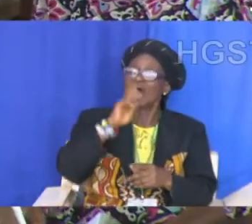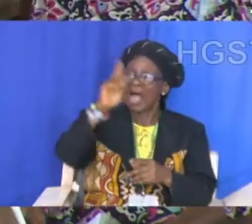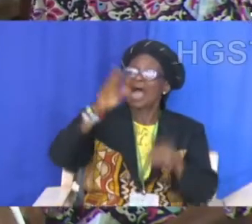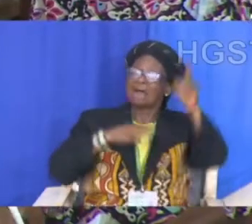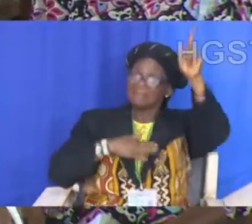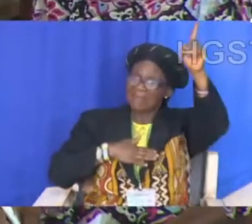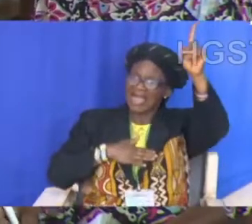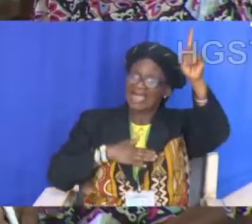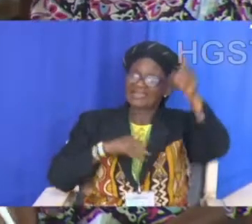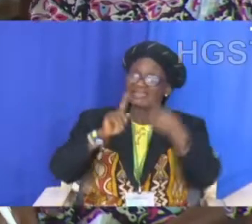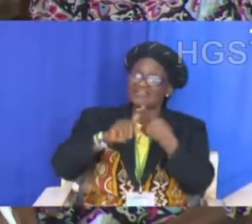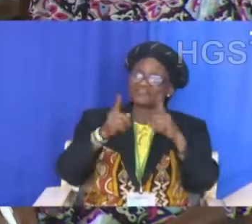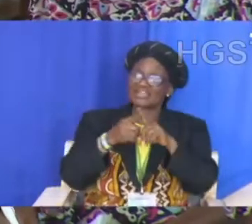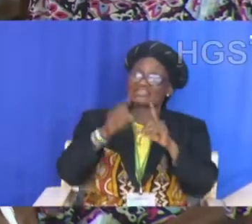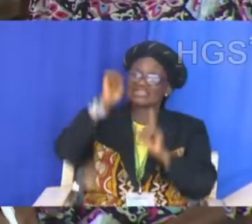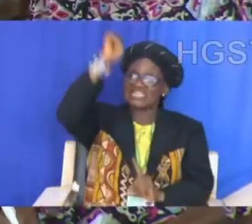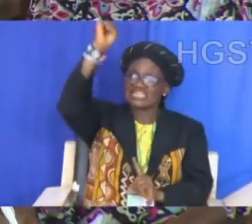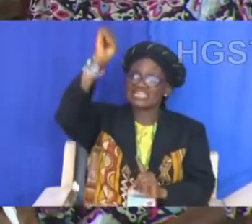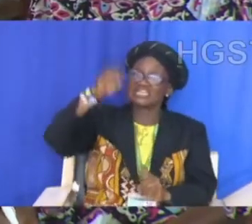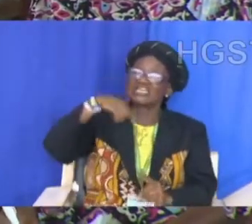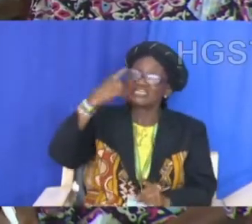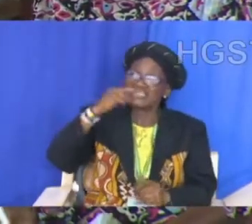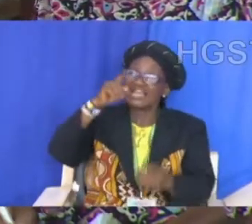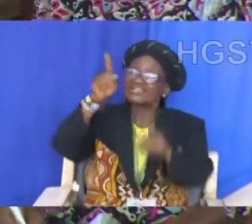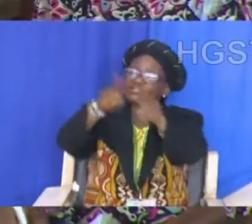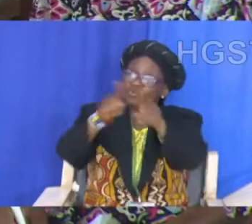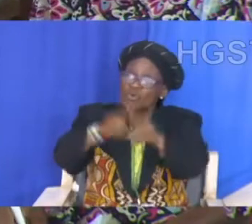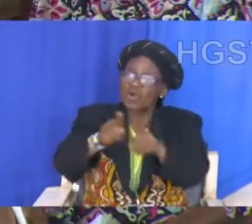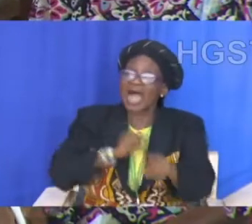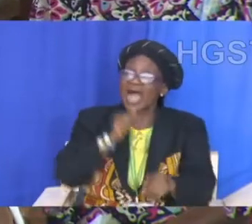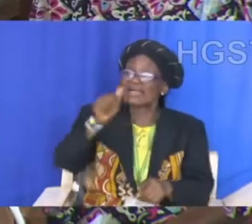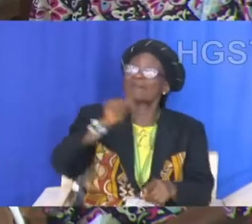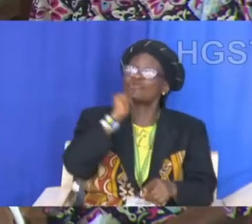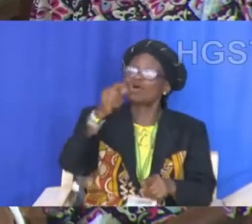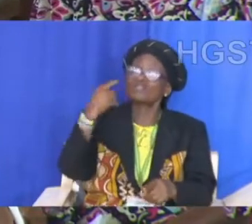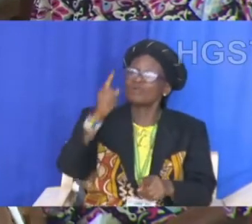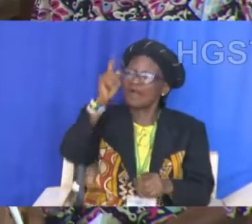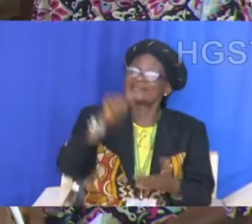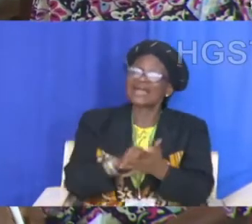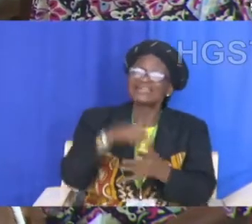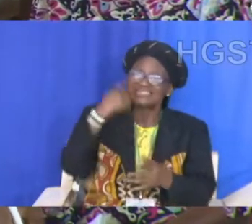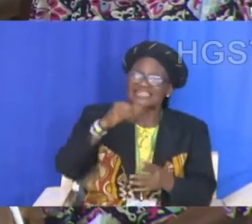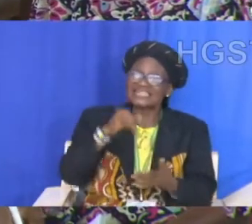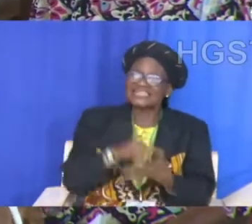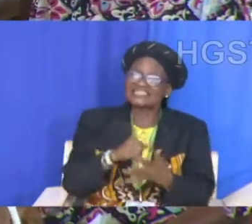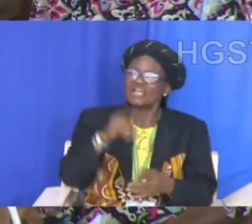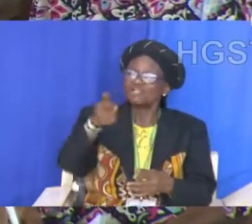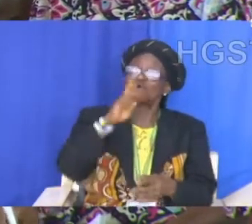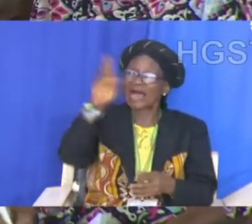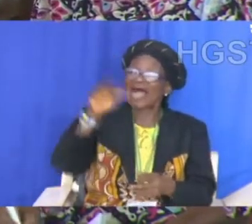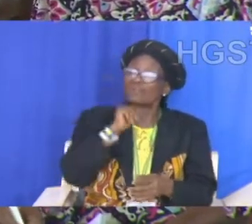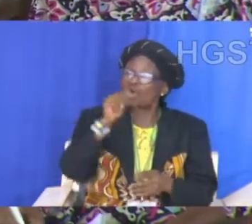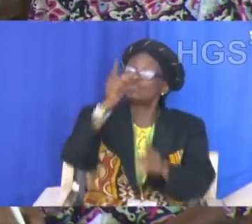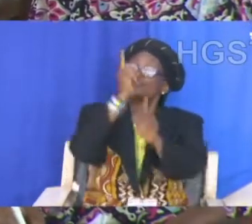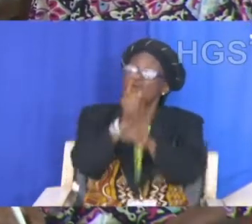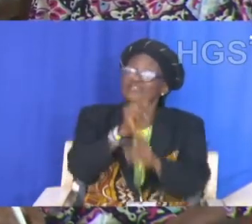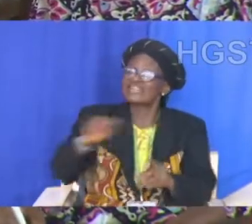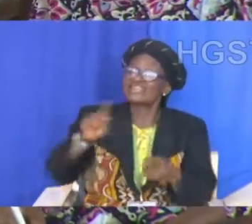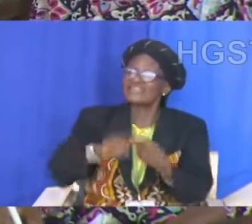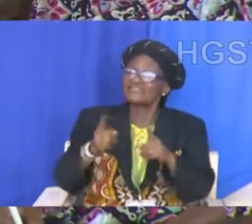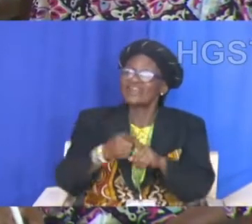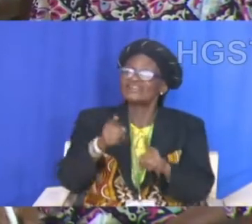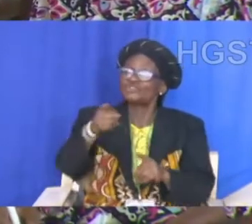so. You're not the one who said so. And you are not just a friend, you are a choice